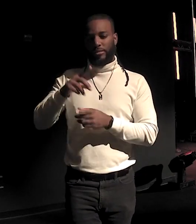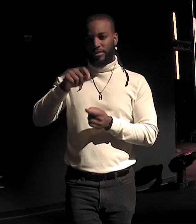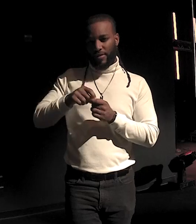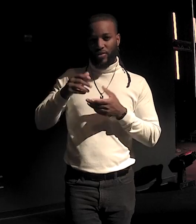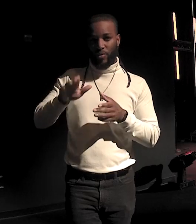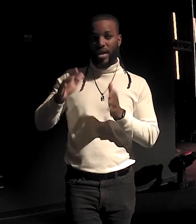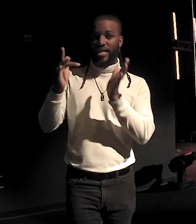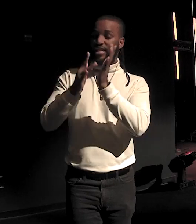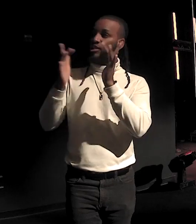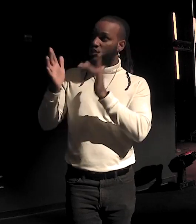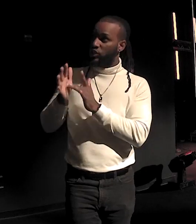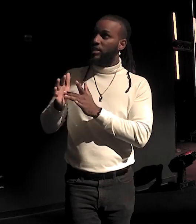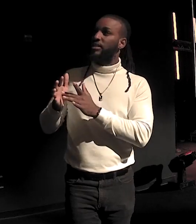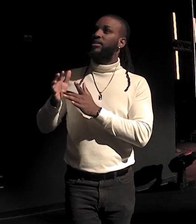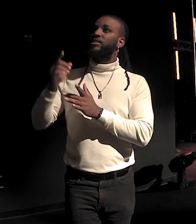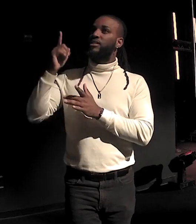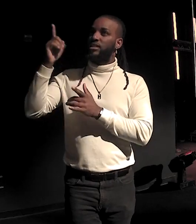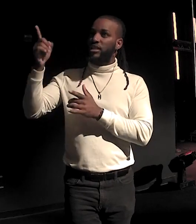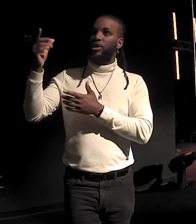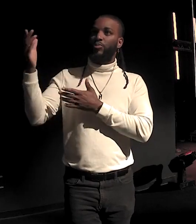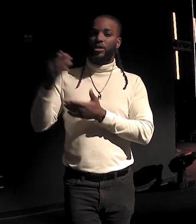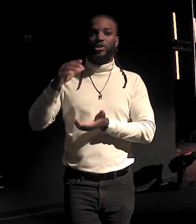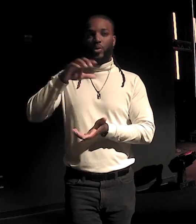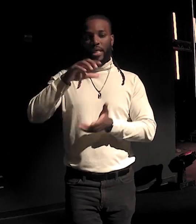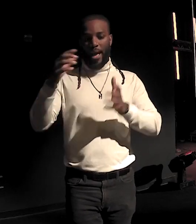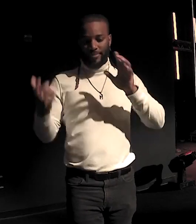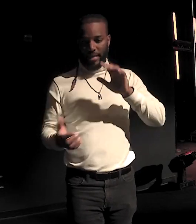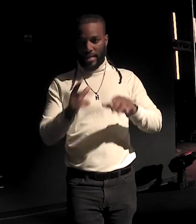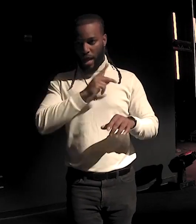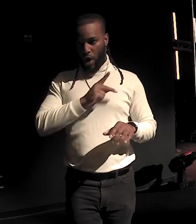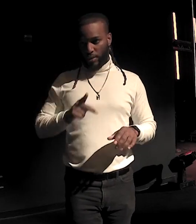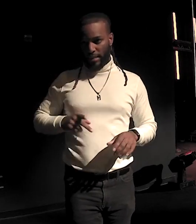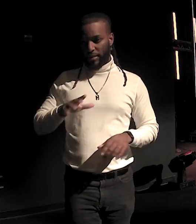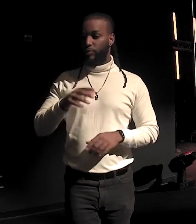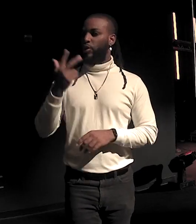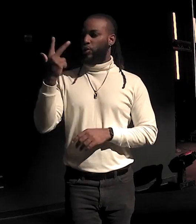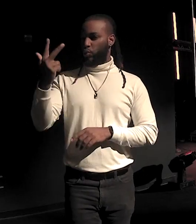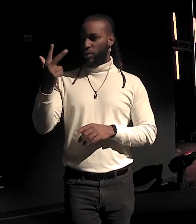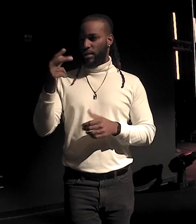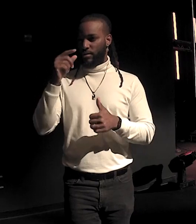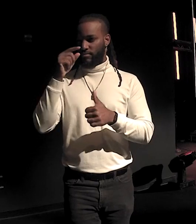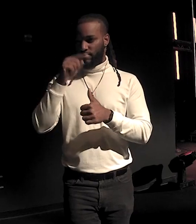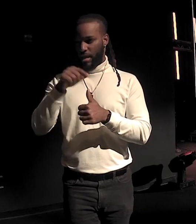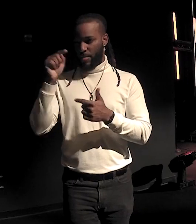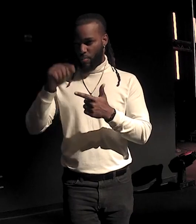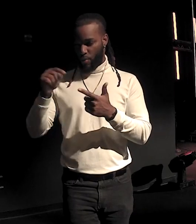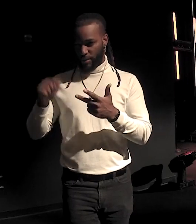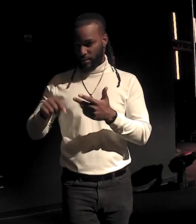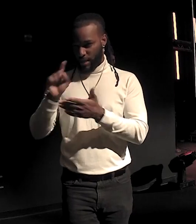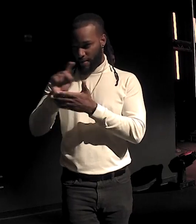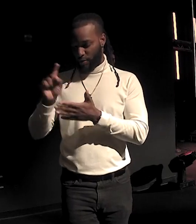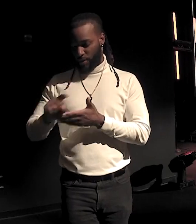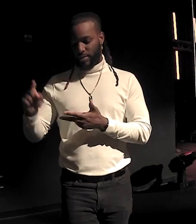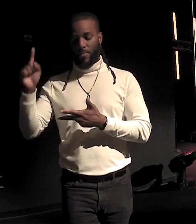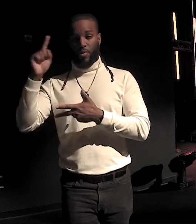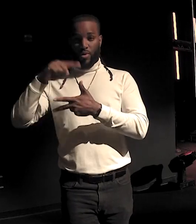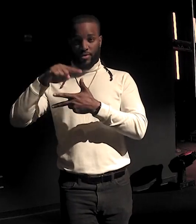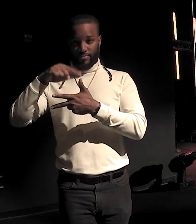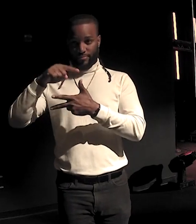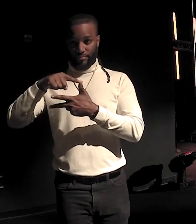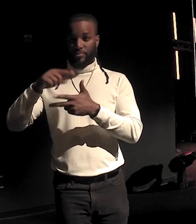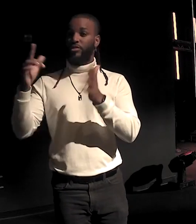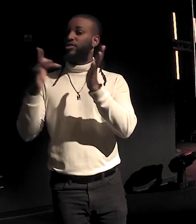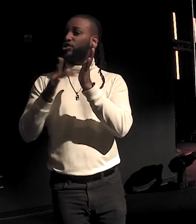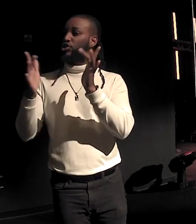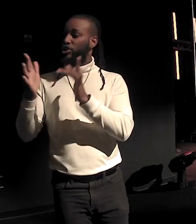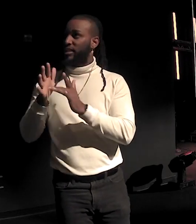Jesus ushers us into the upside-down kingdom. So there's three main points we've been talking about every week. Number one,